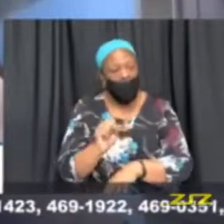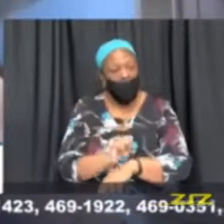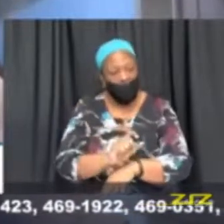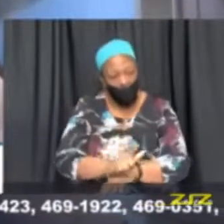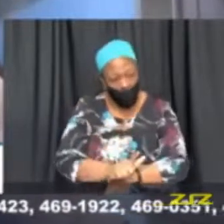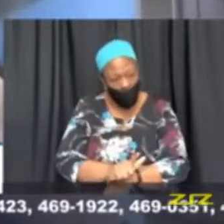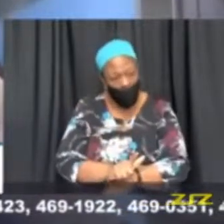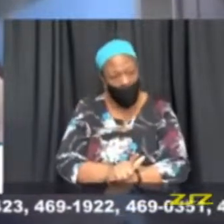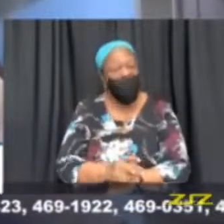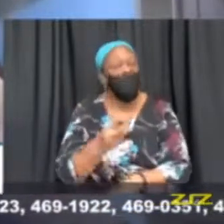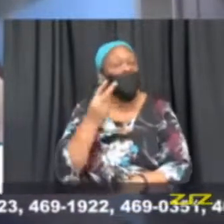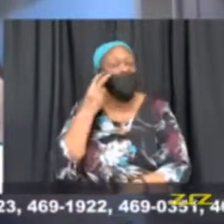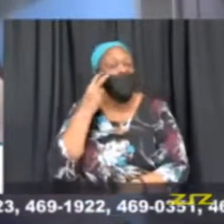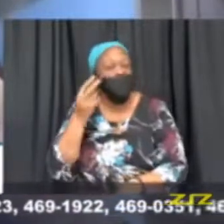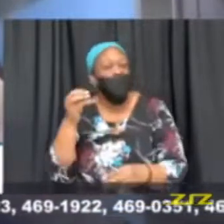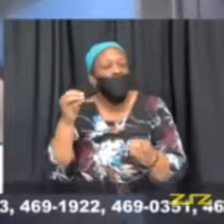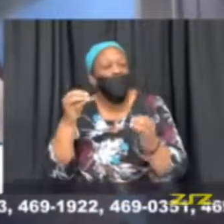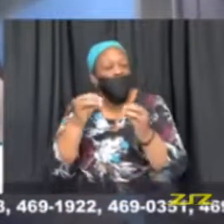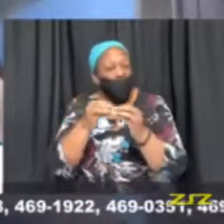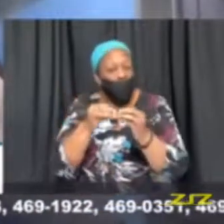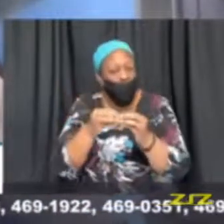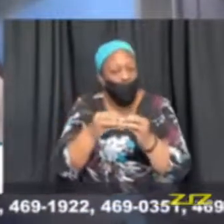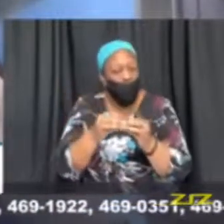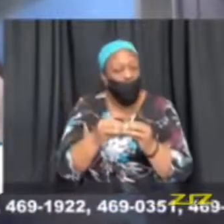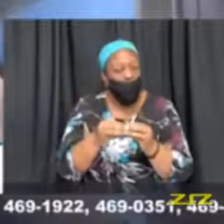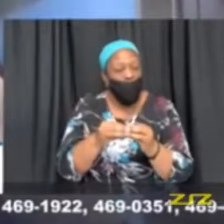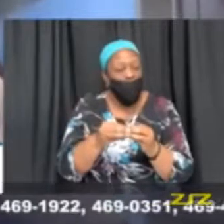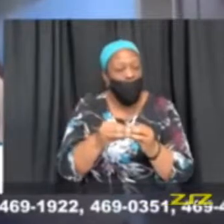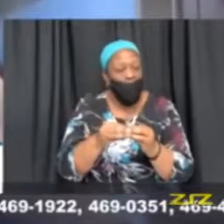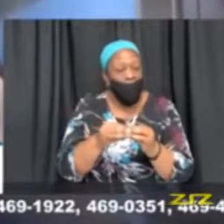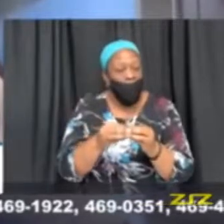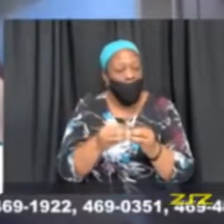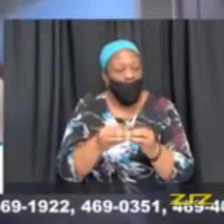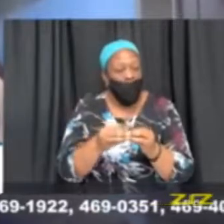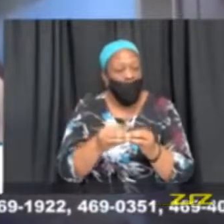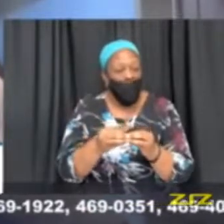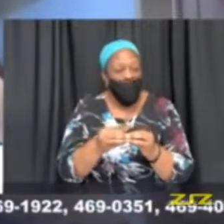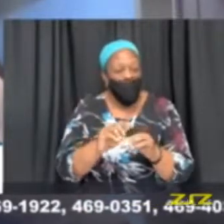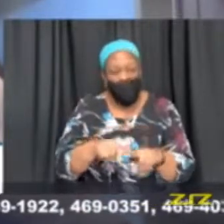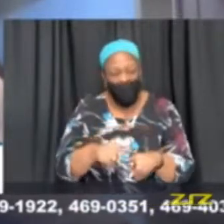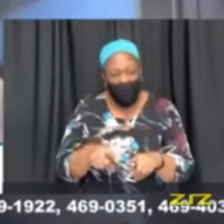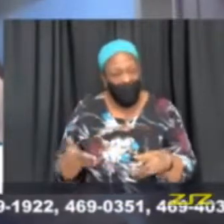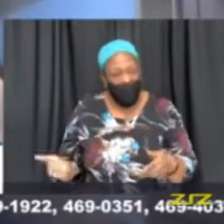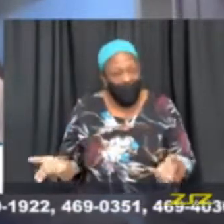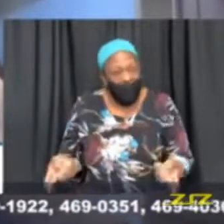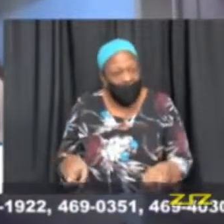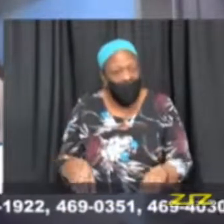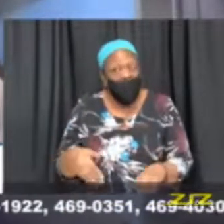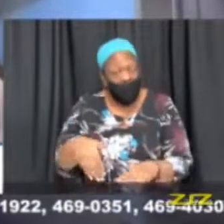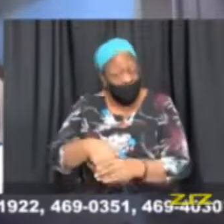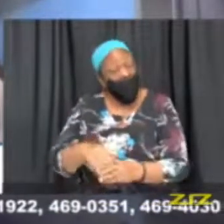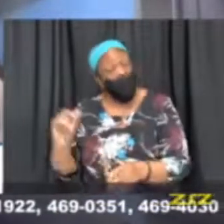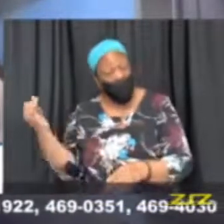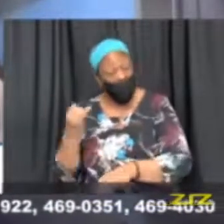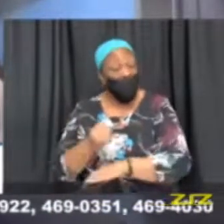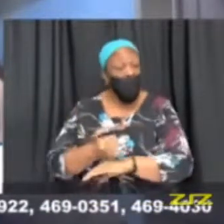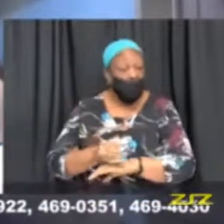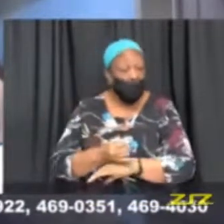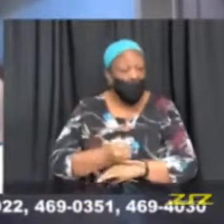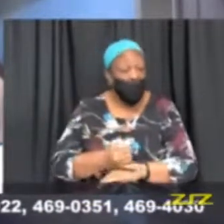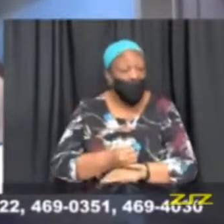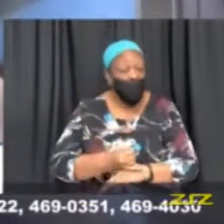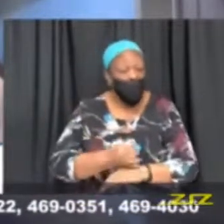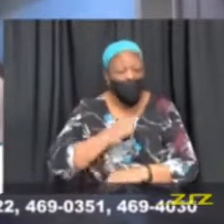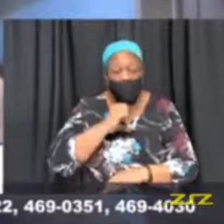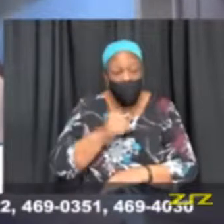say violent, but more effusive activity associated with their hot springs and fumaroles that